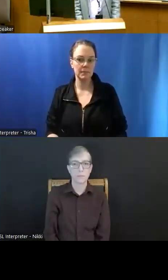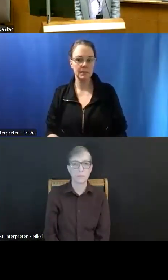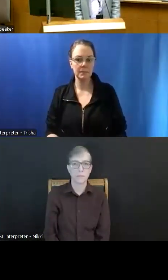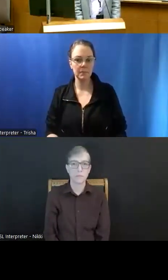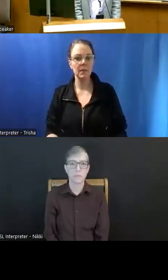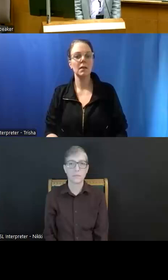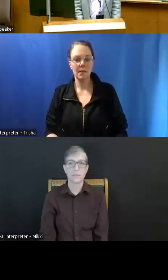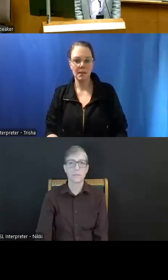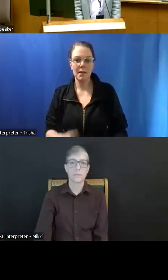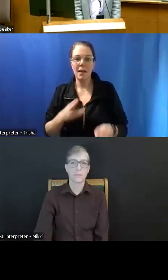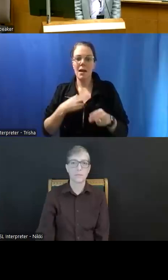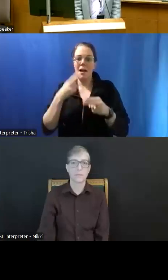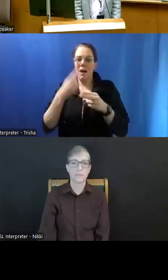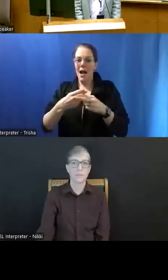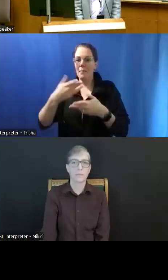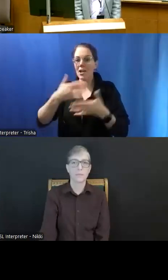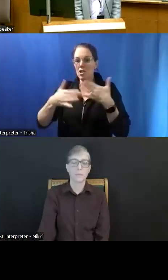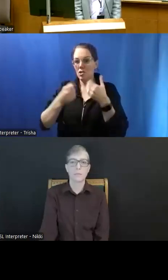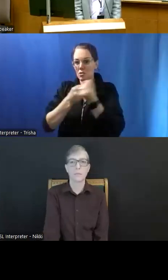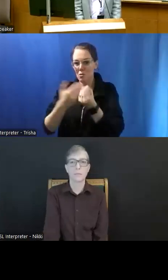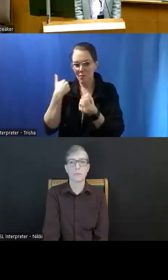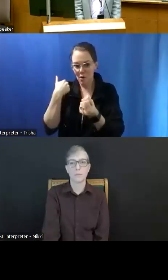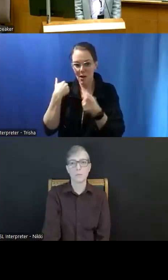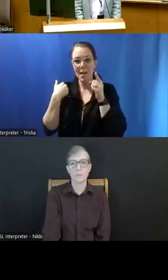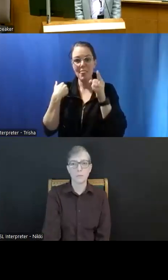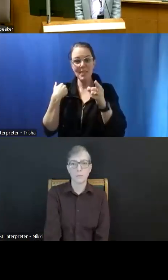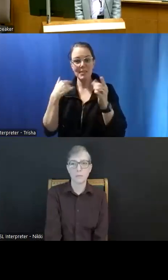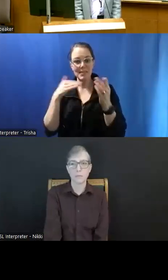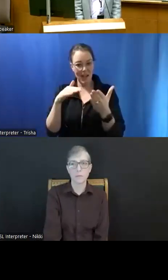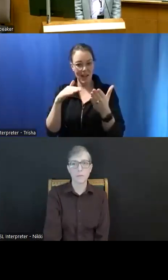Okay, I mentioned social support before. I wanted to mention this study.